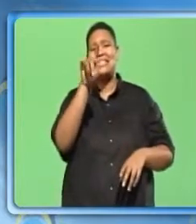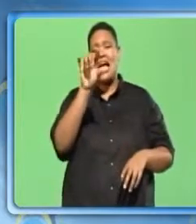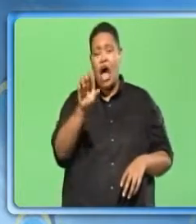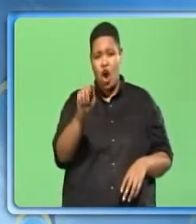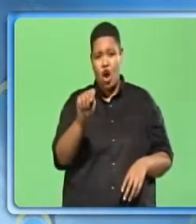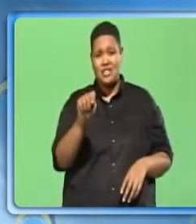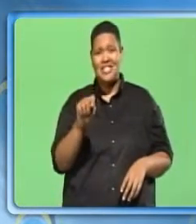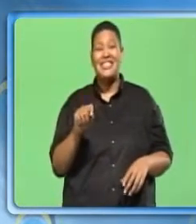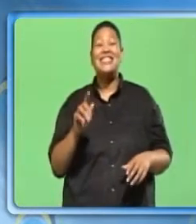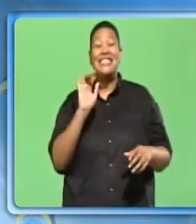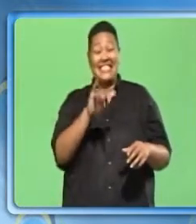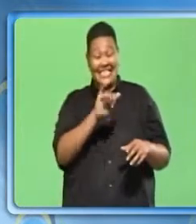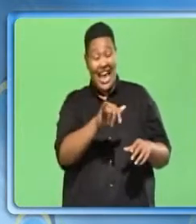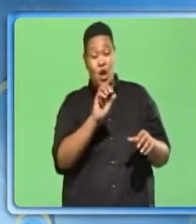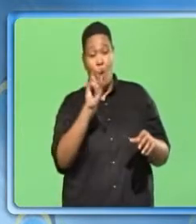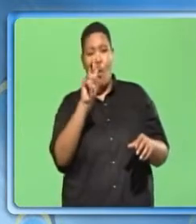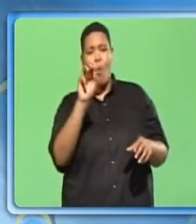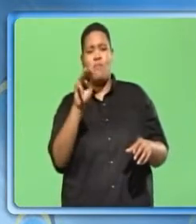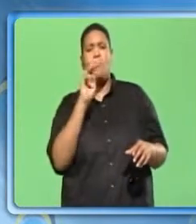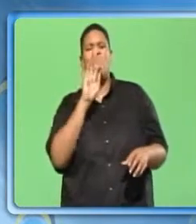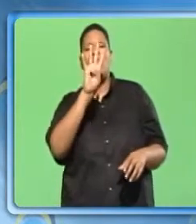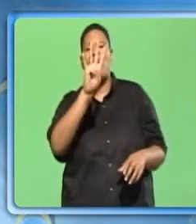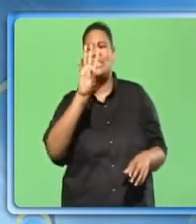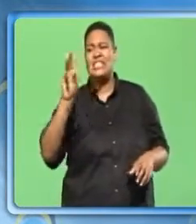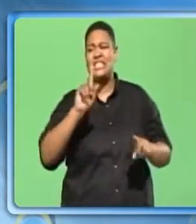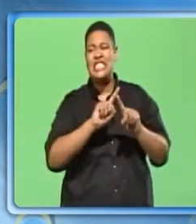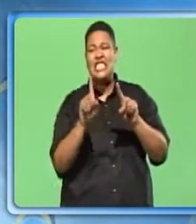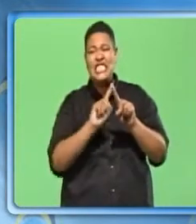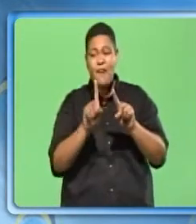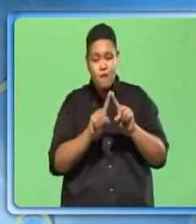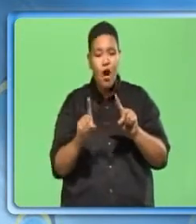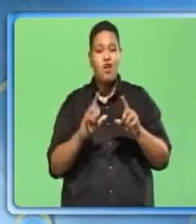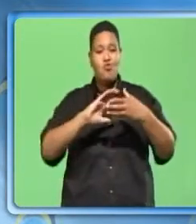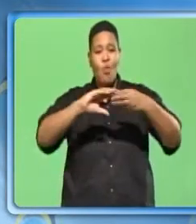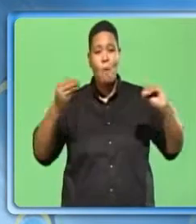ovum, has 46 chromosomes.